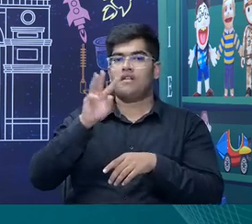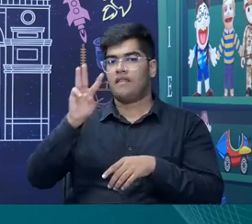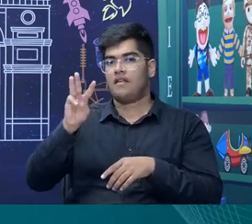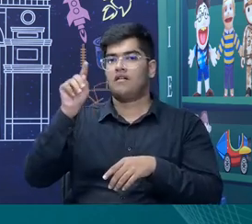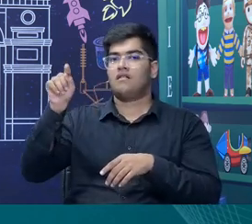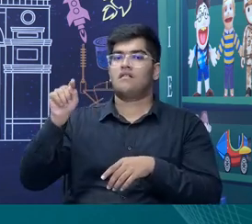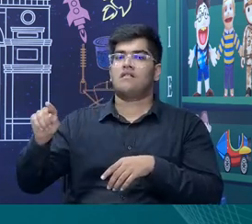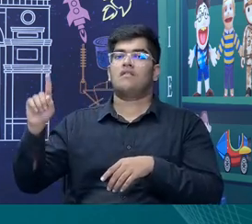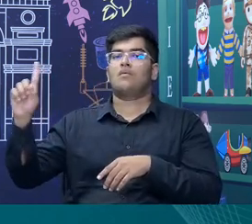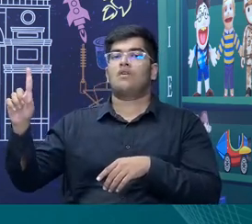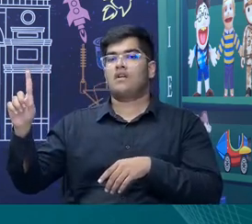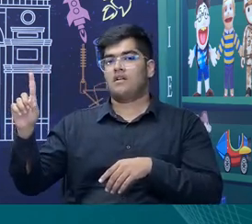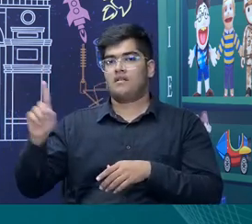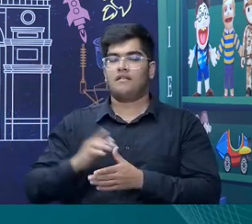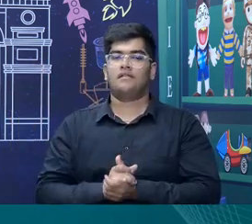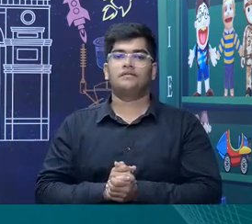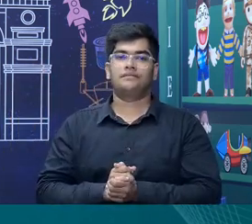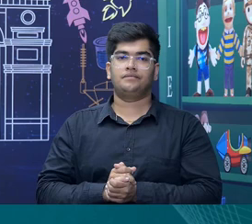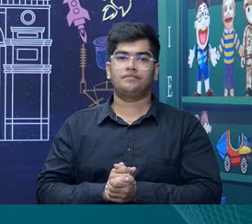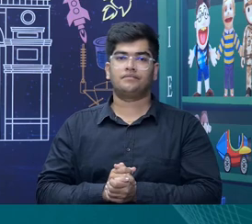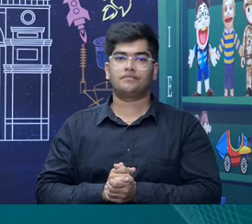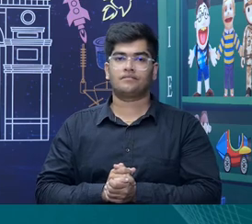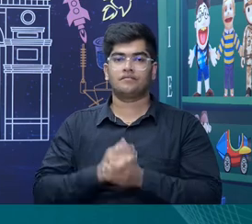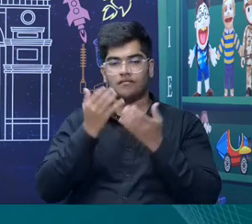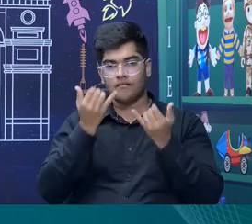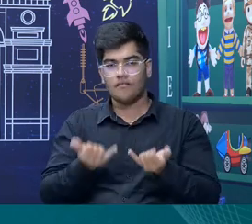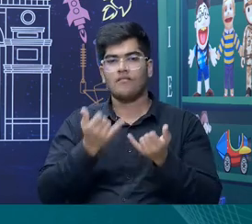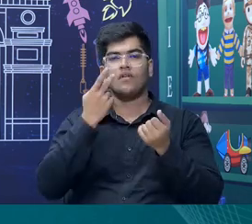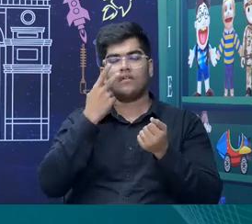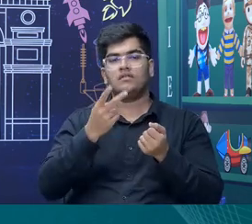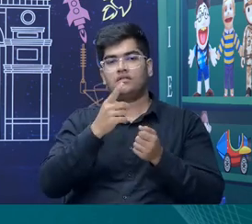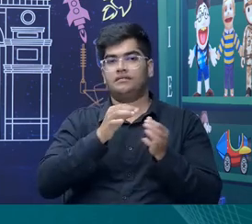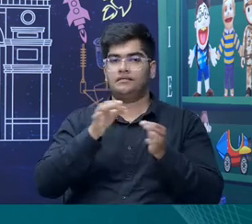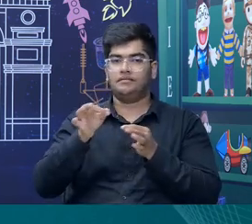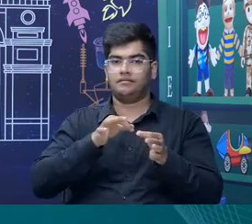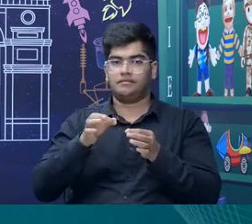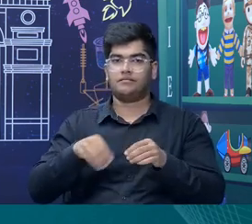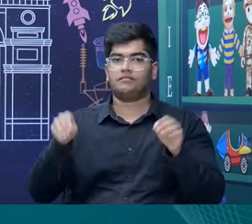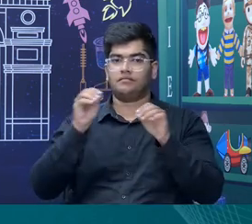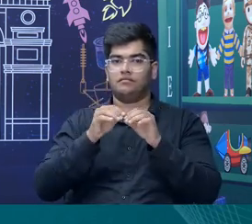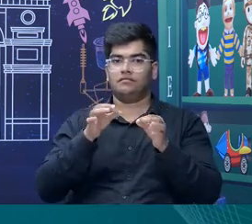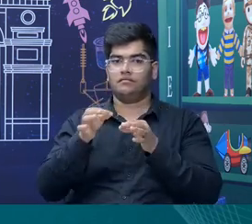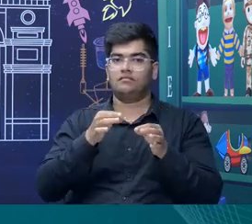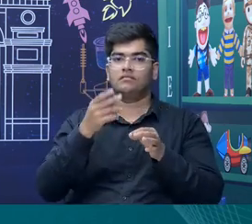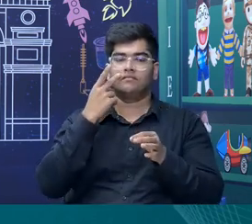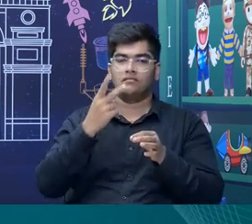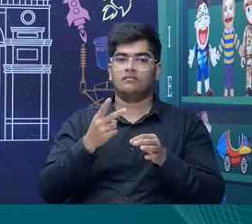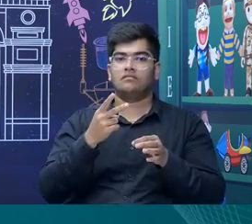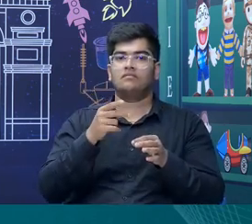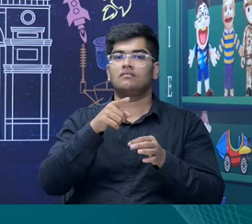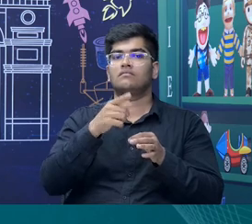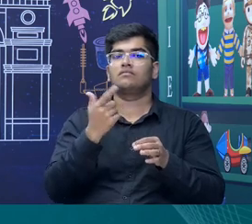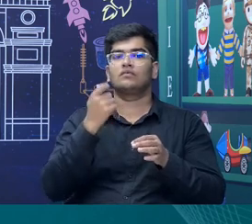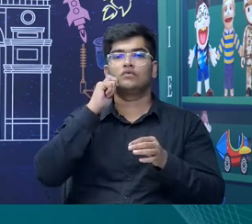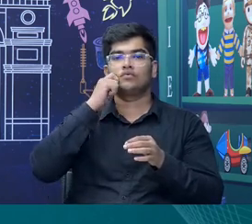two three is two one now we will just take this for explaining this particular thing we will just take the